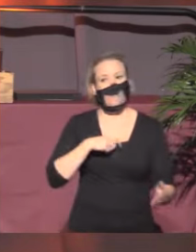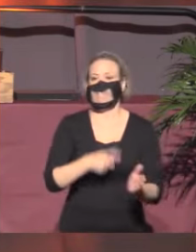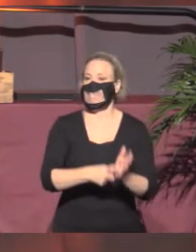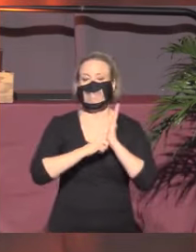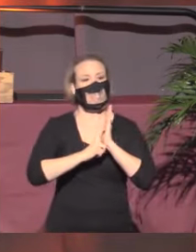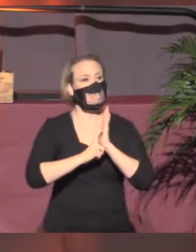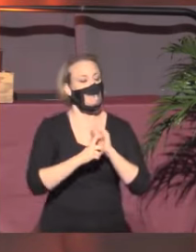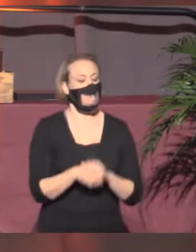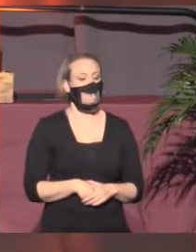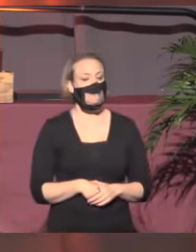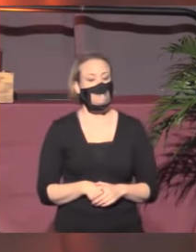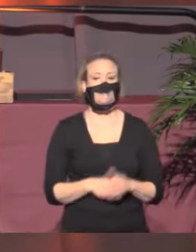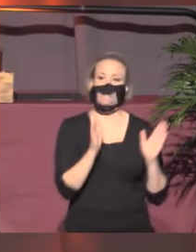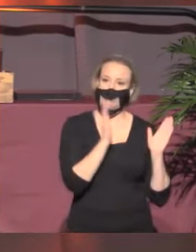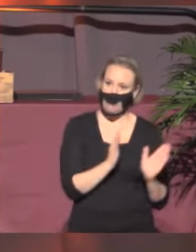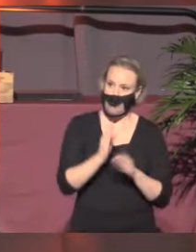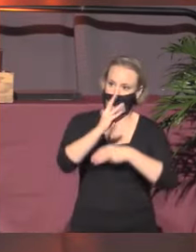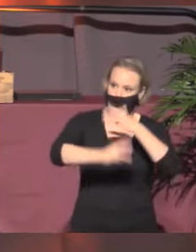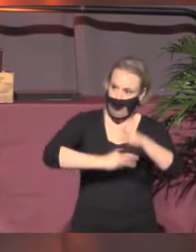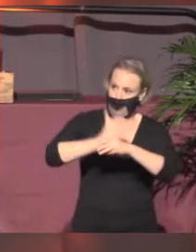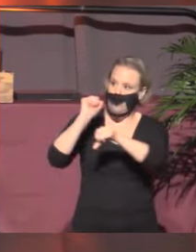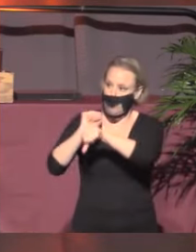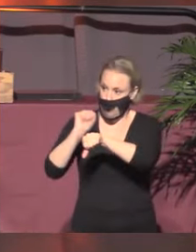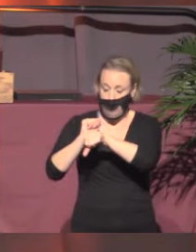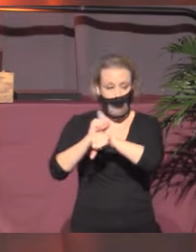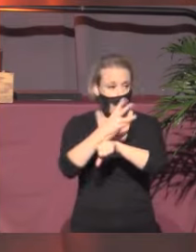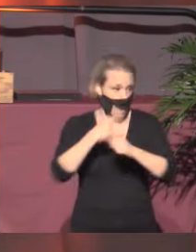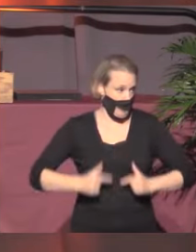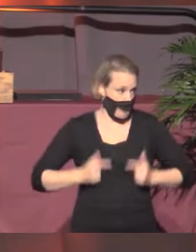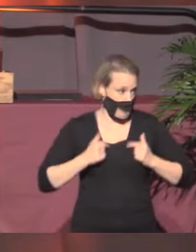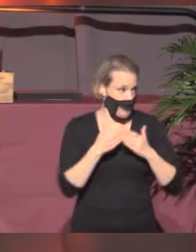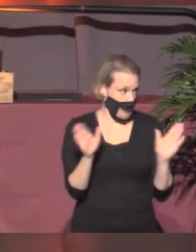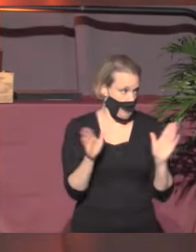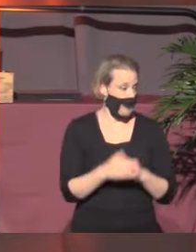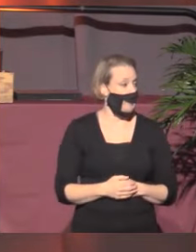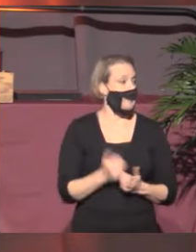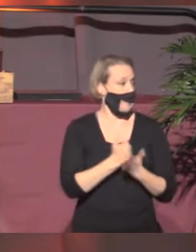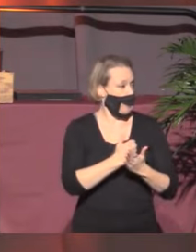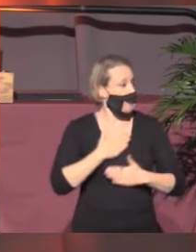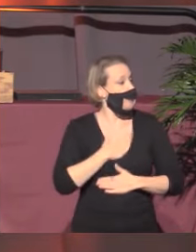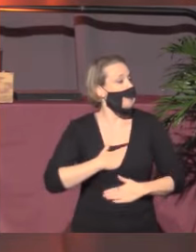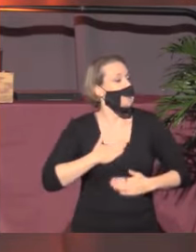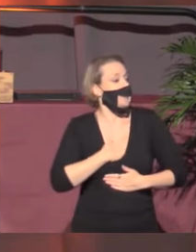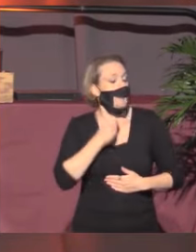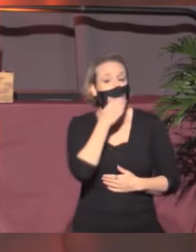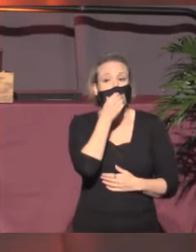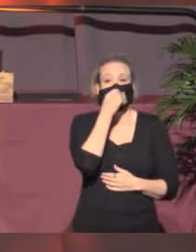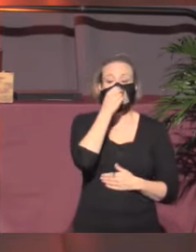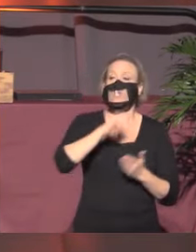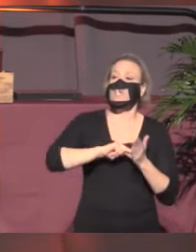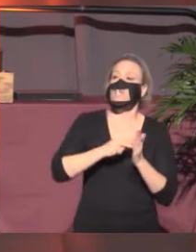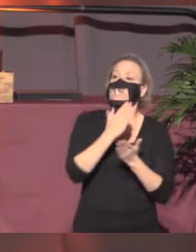prepare you for the world of work and life in general, to help you appreciate what it means to be part of a civil